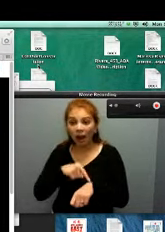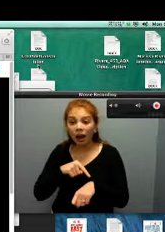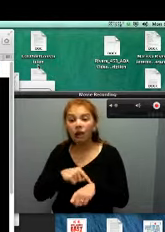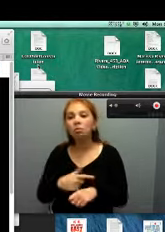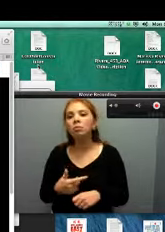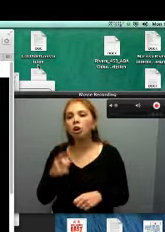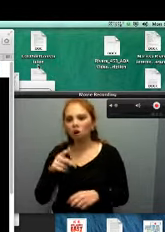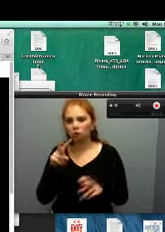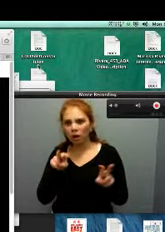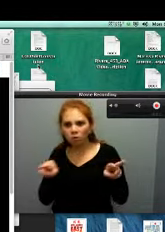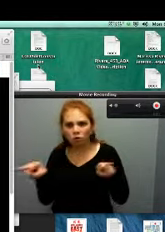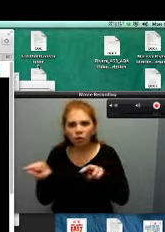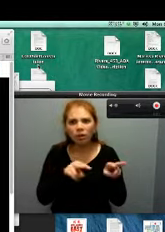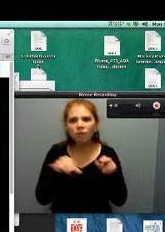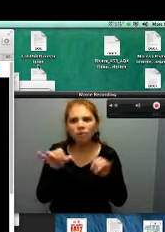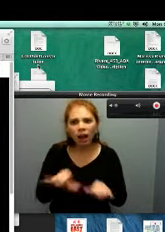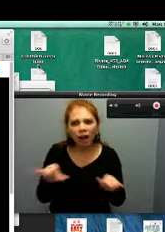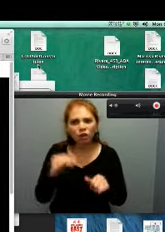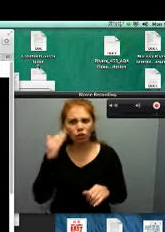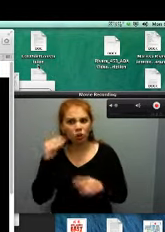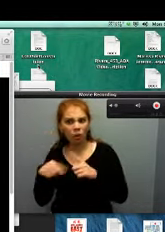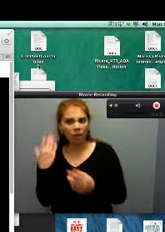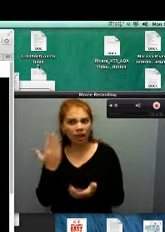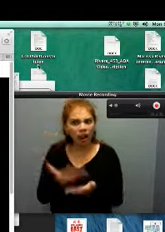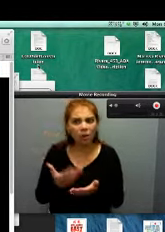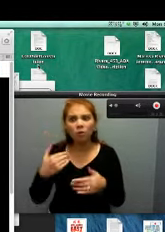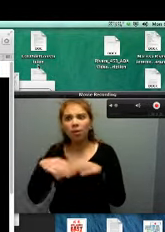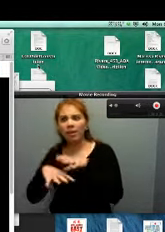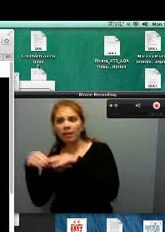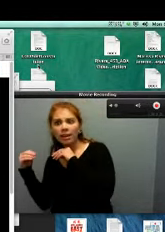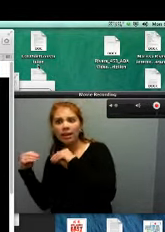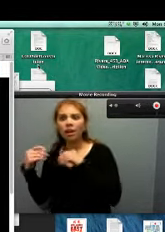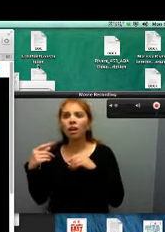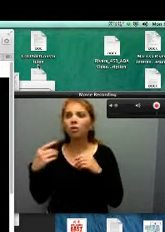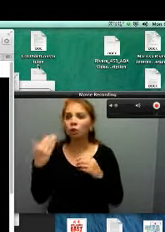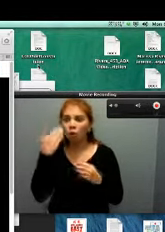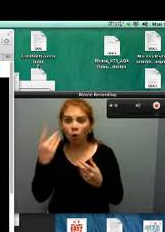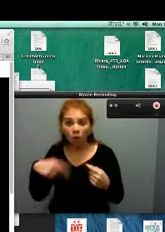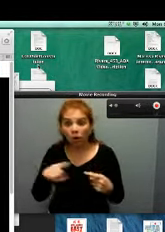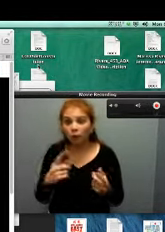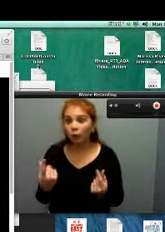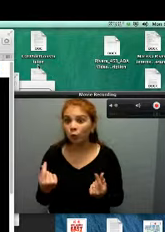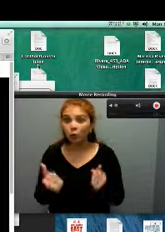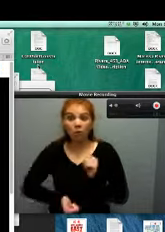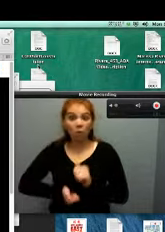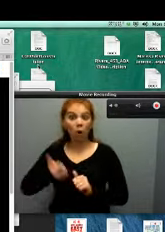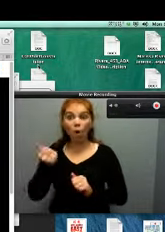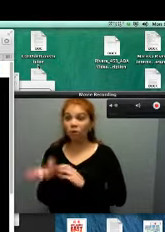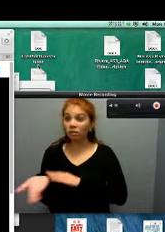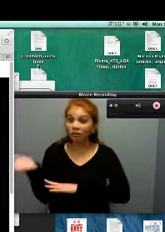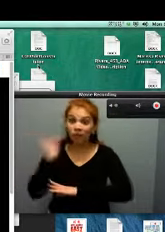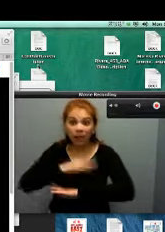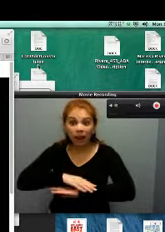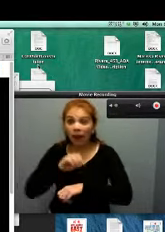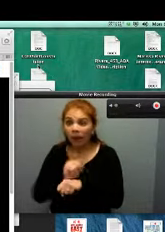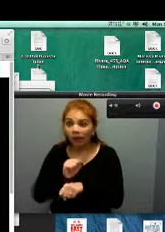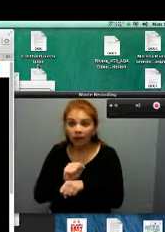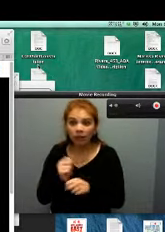You observe their patterns. You know when they come in, you know when they leave, you know what they're doing the rest of the day.